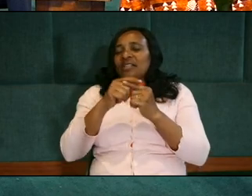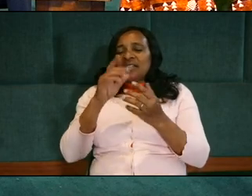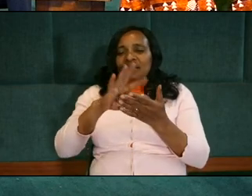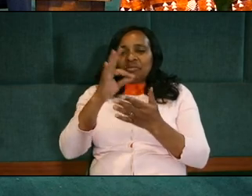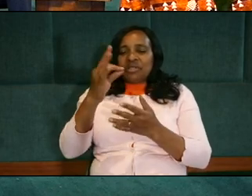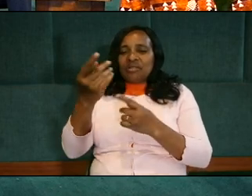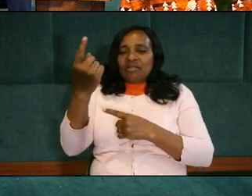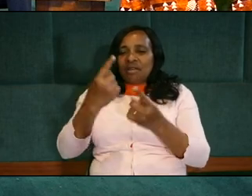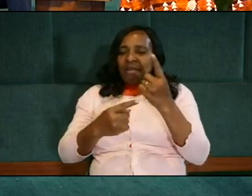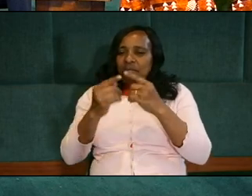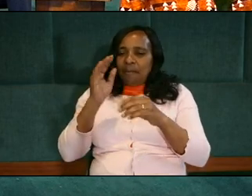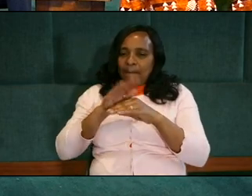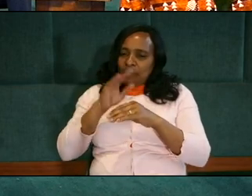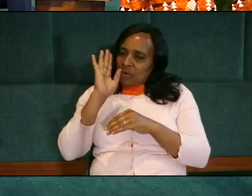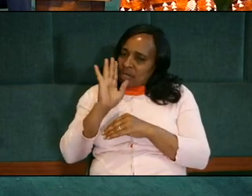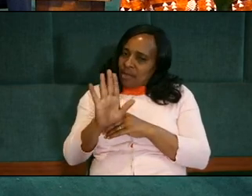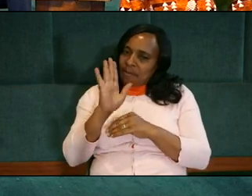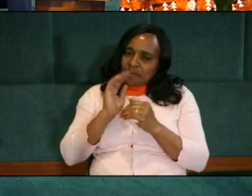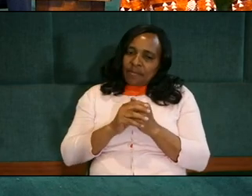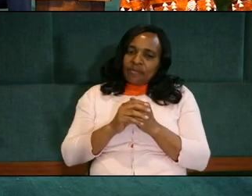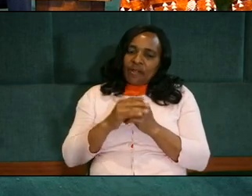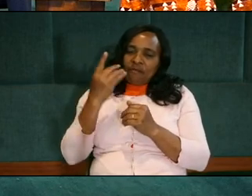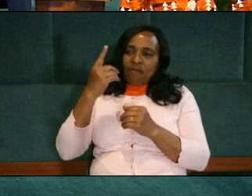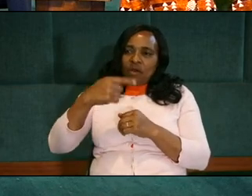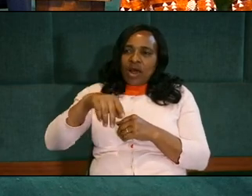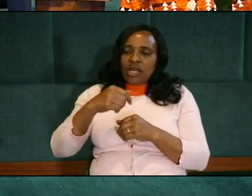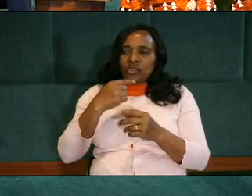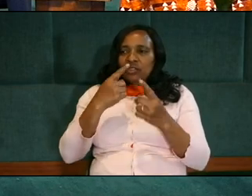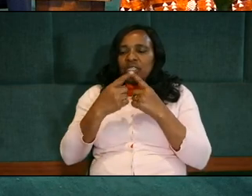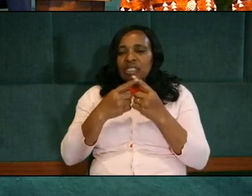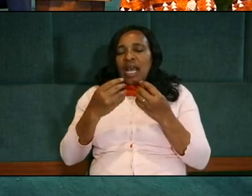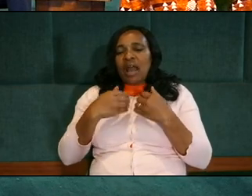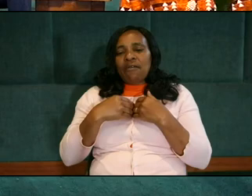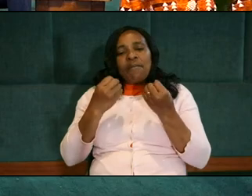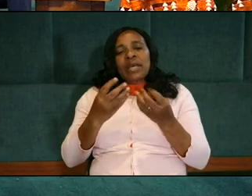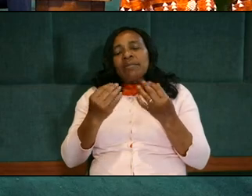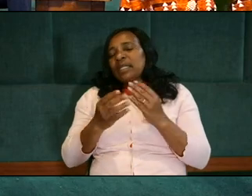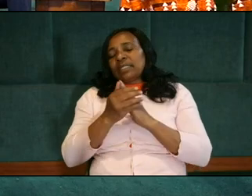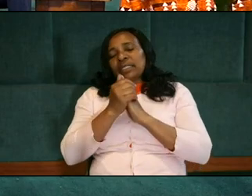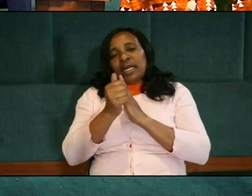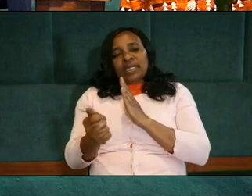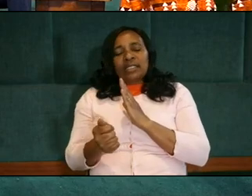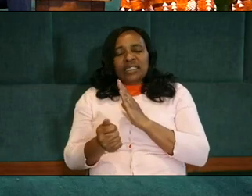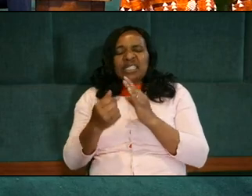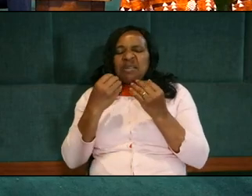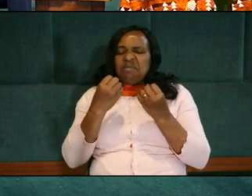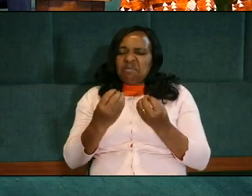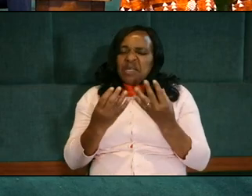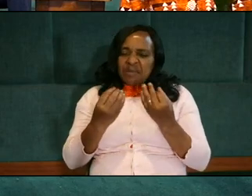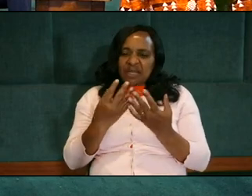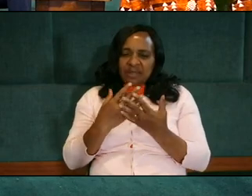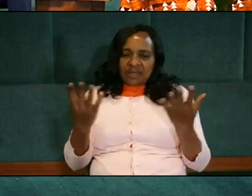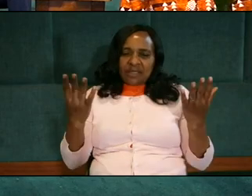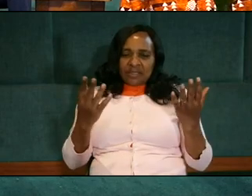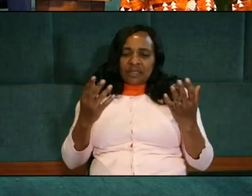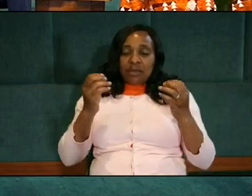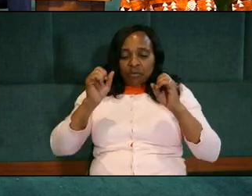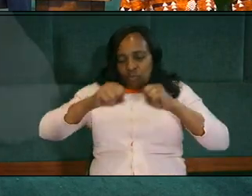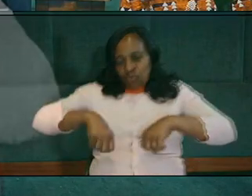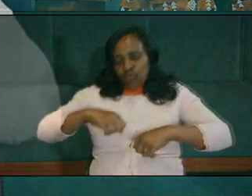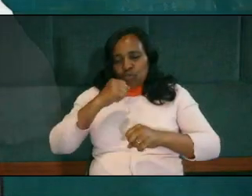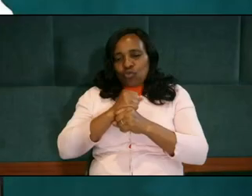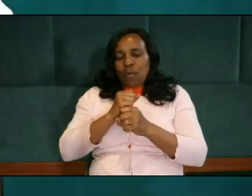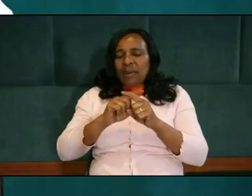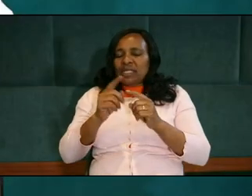upon him. And for us, it's the same. We may have many talents and many things we are able to do, but they don't